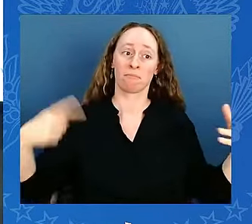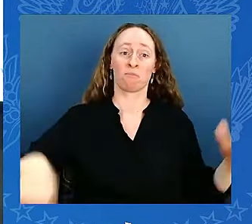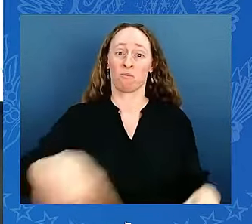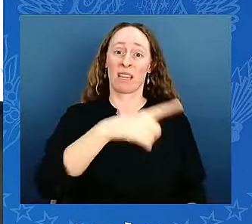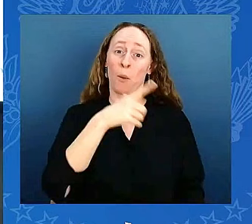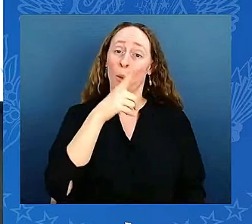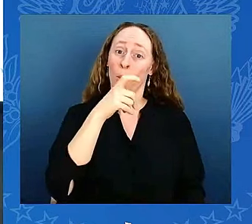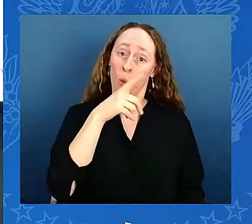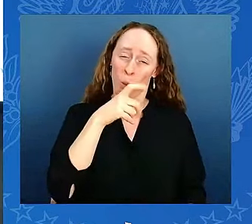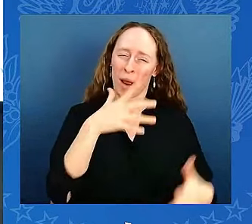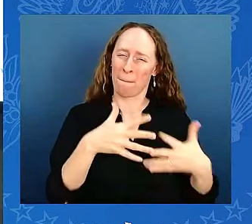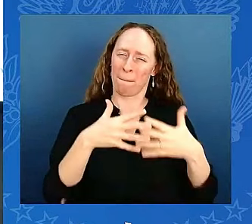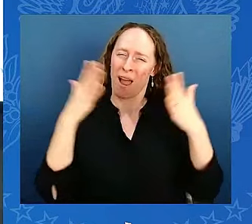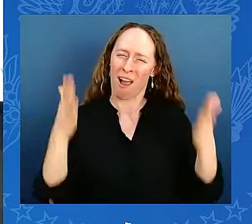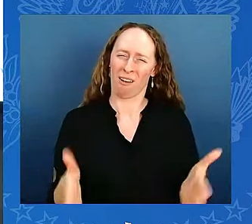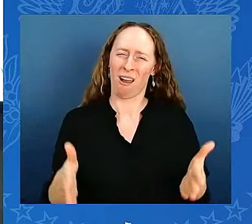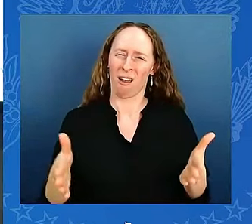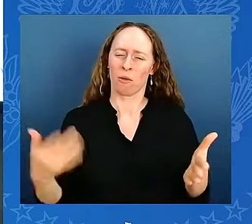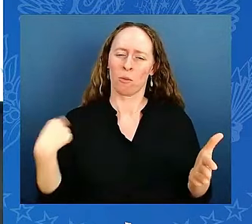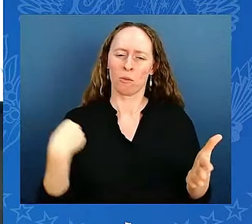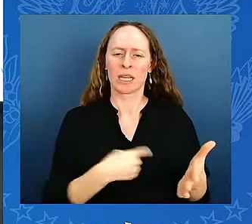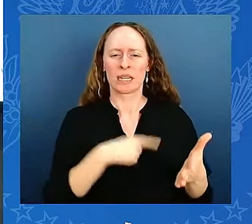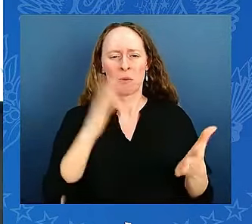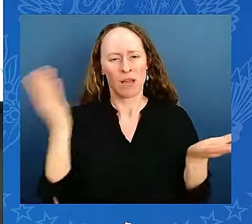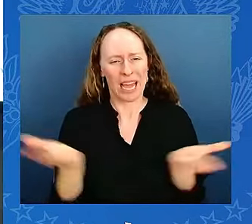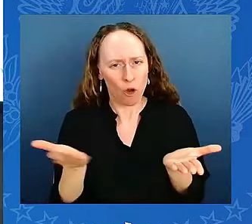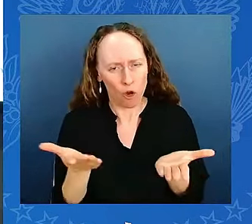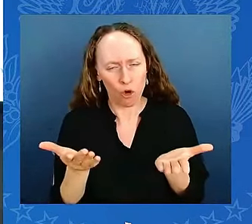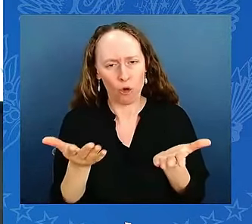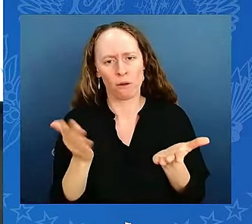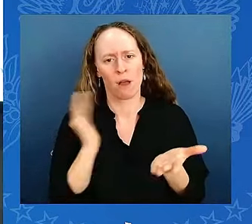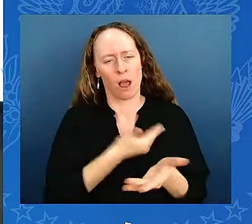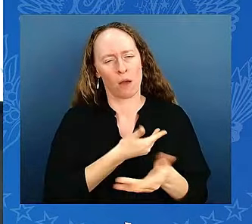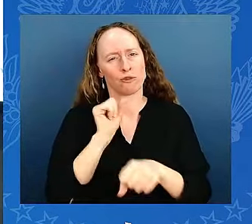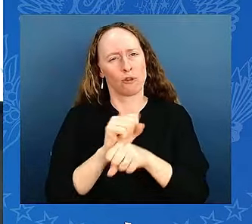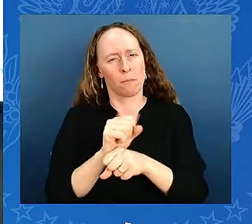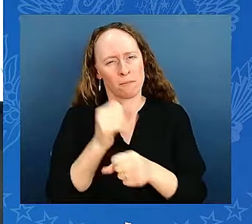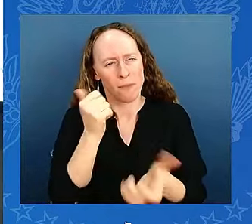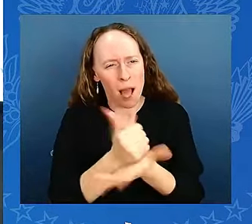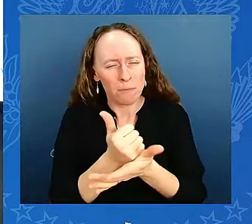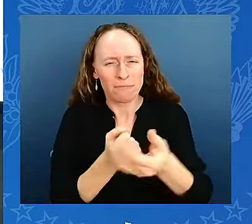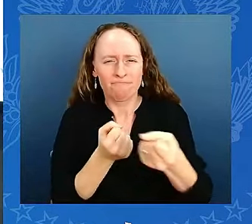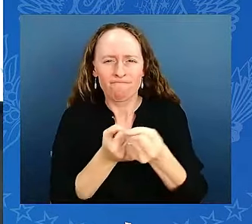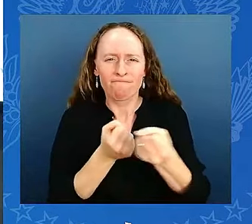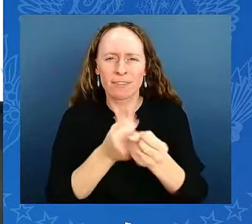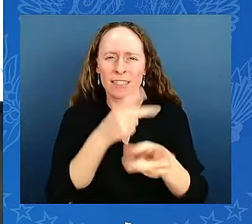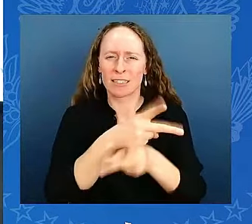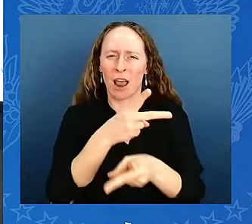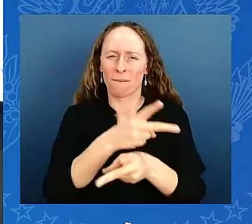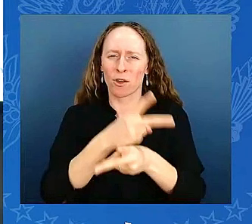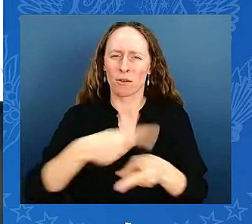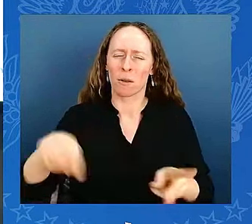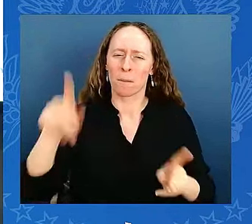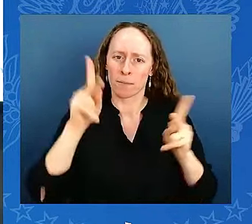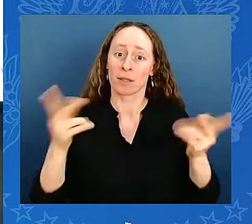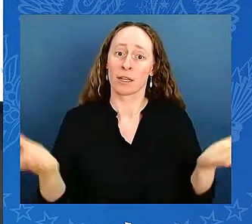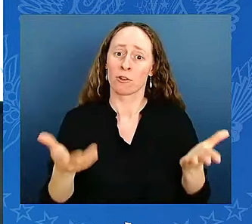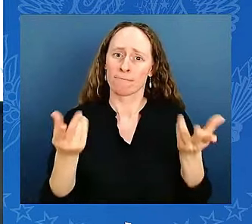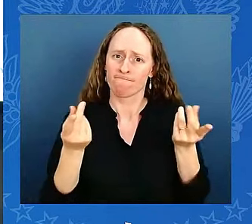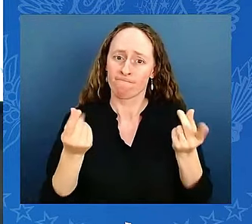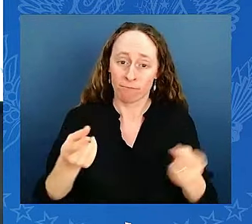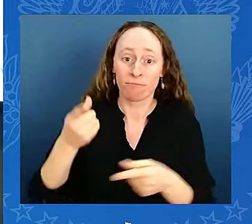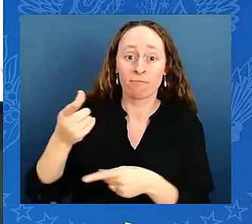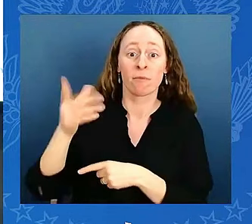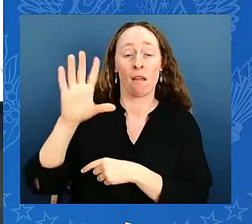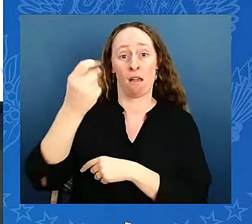as we can, and as thoroughly as we can. You know, that's why even before the storm hit, I directed the entire federal government